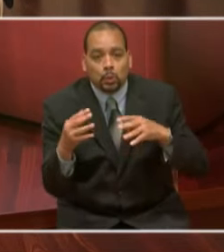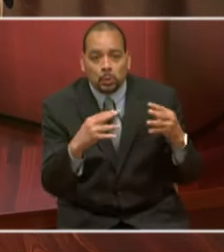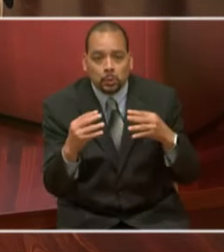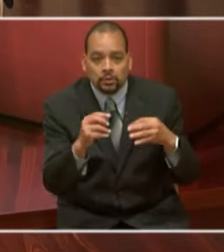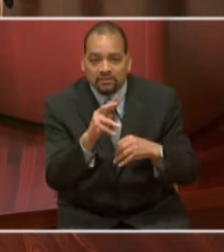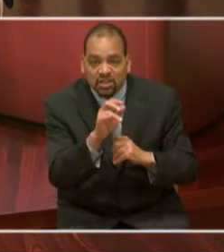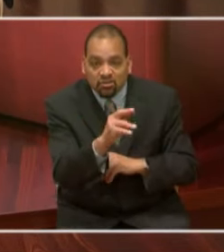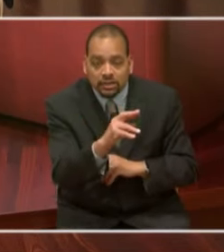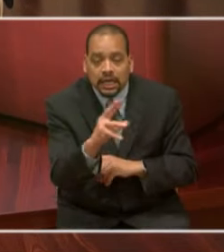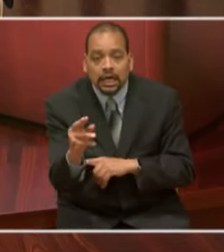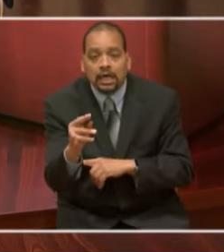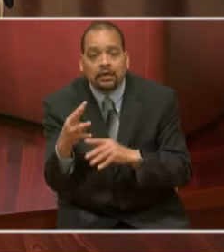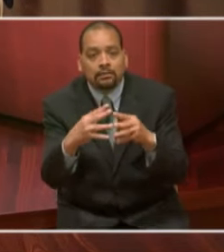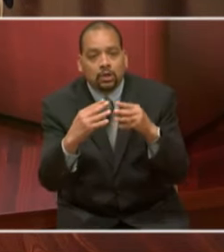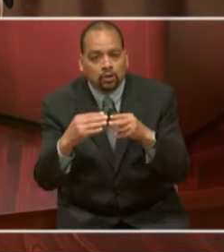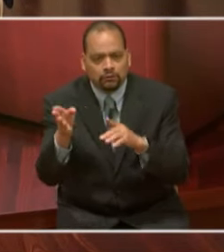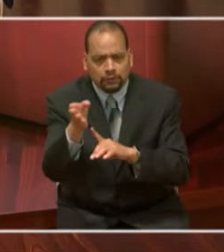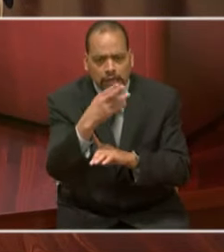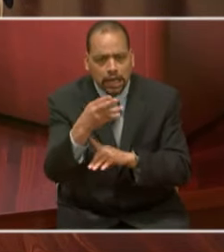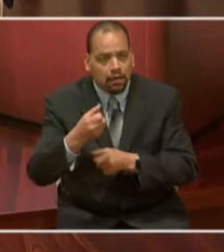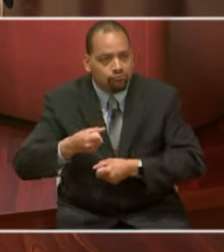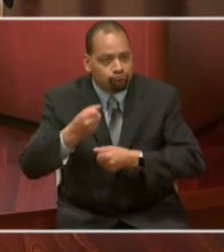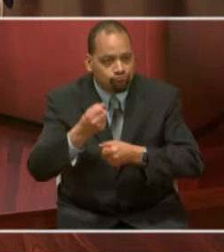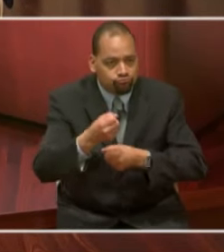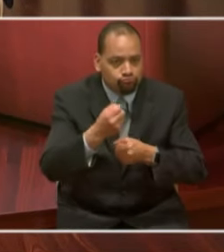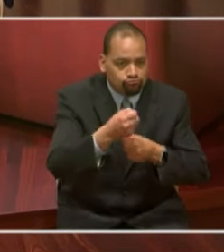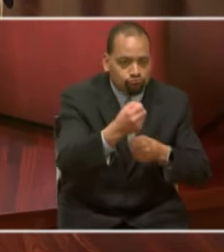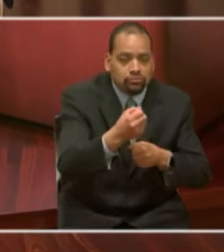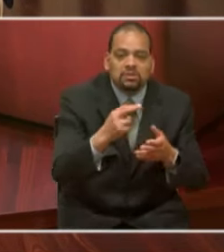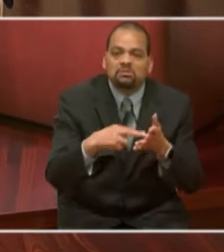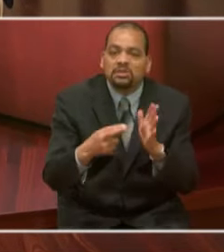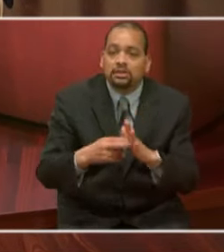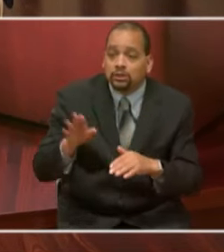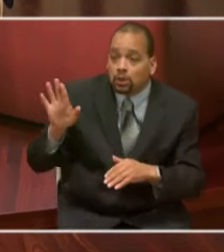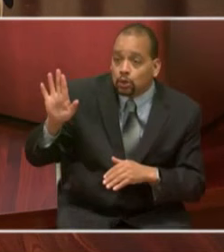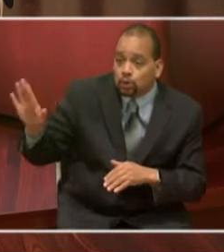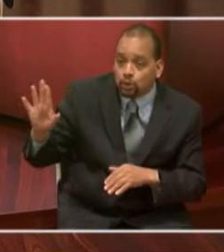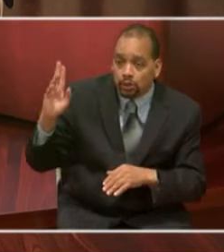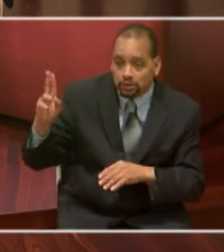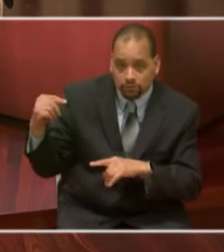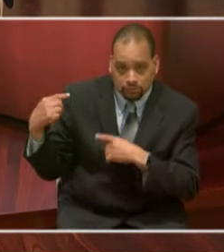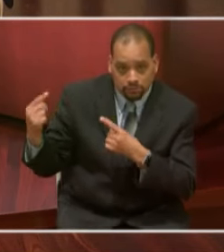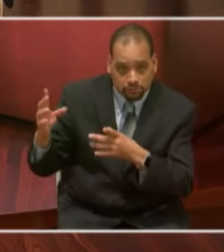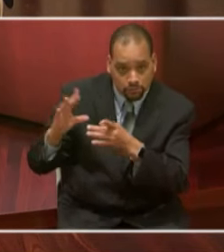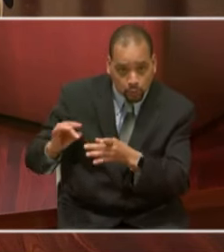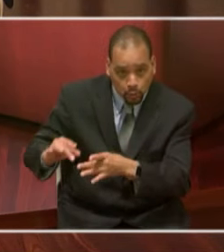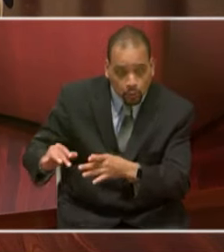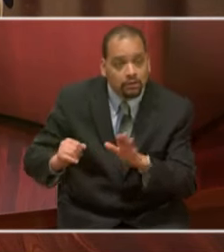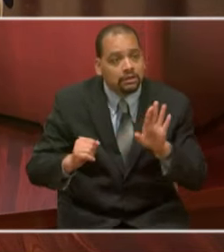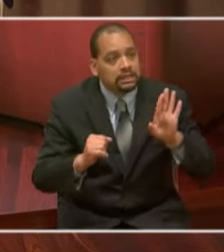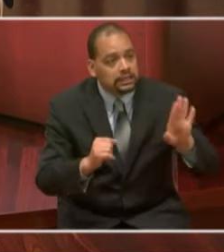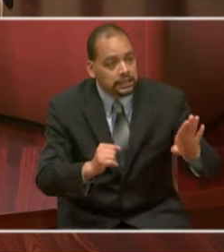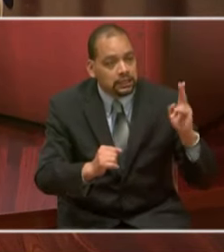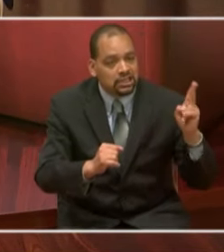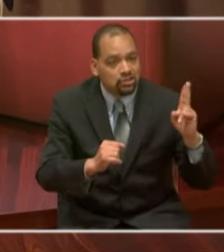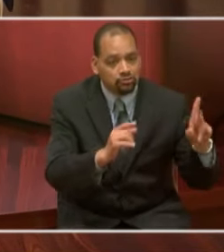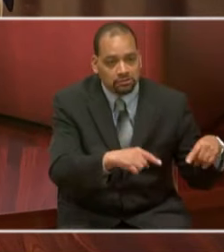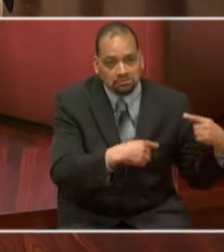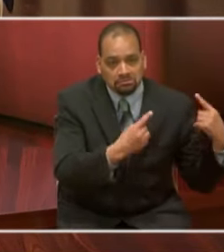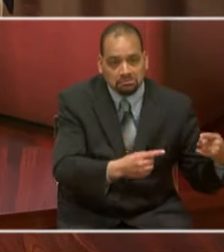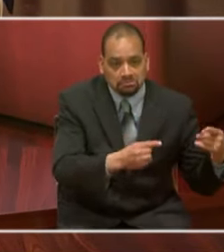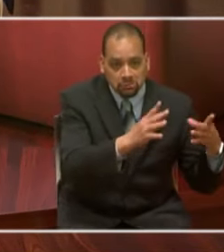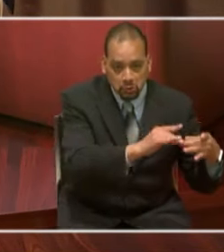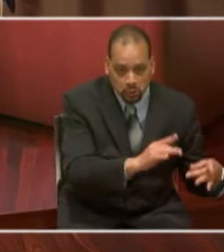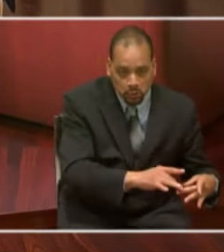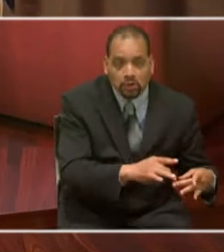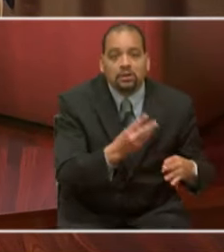or were you just aware that they were there and just kind of went your separate ways? No, during